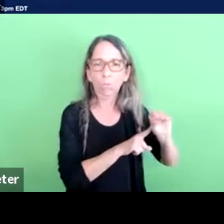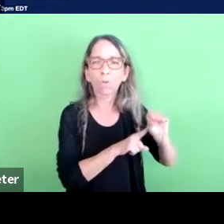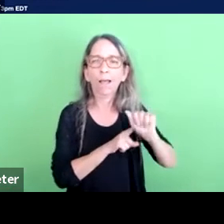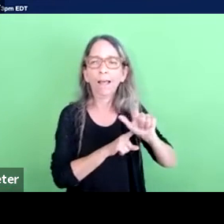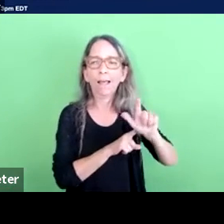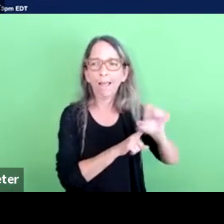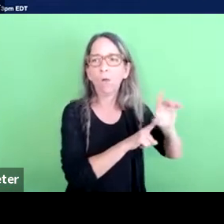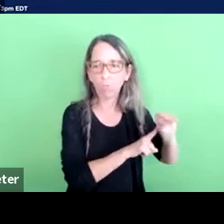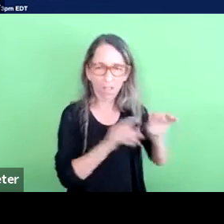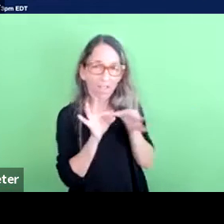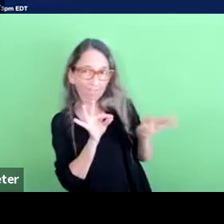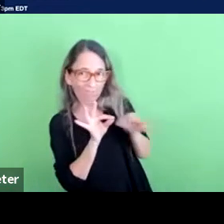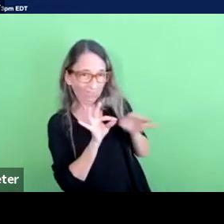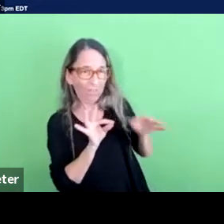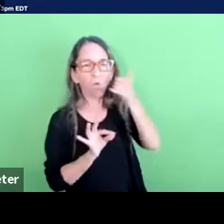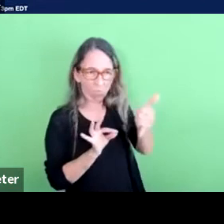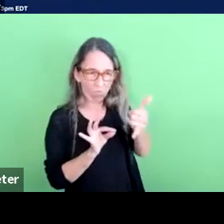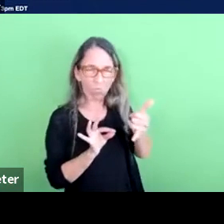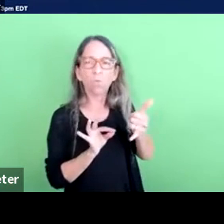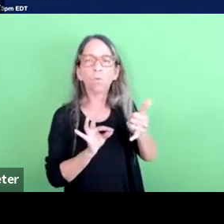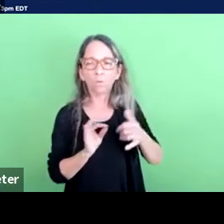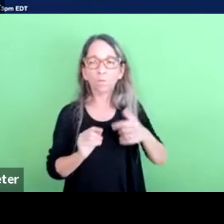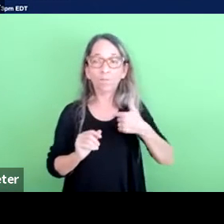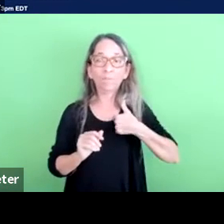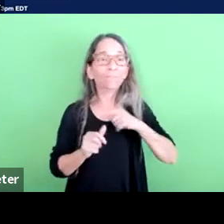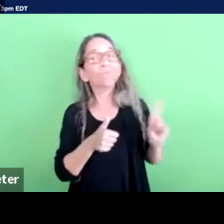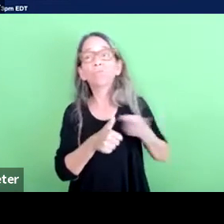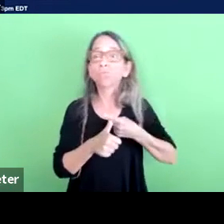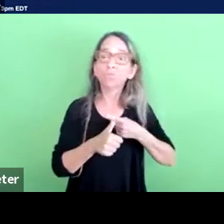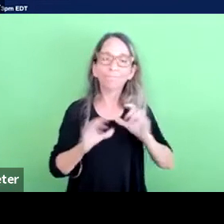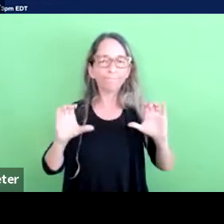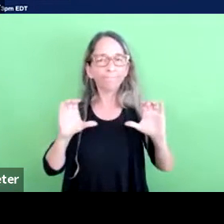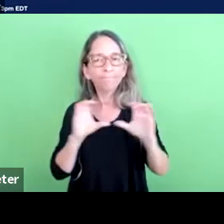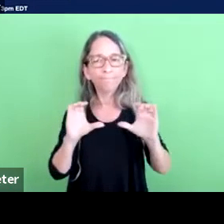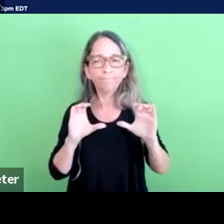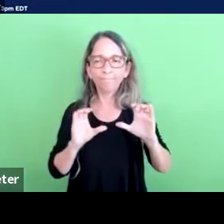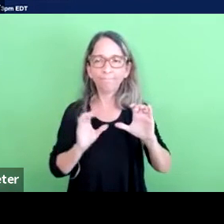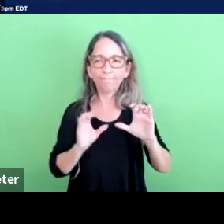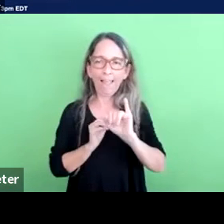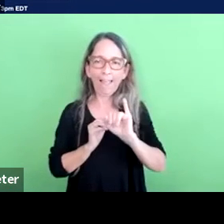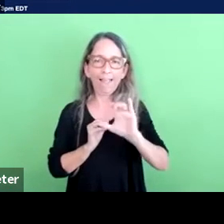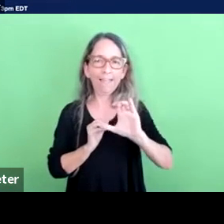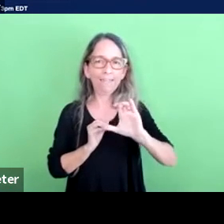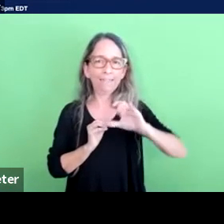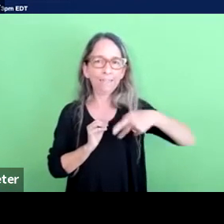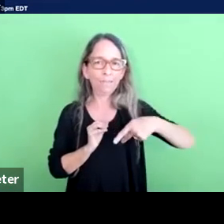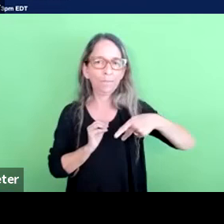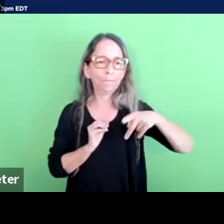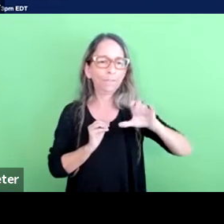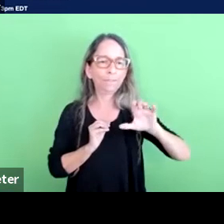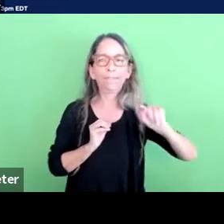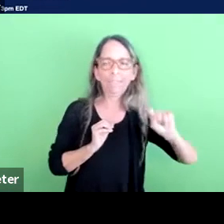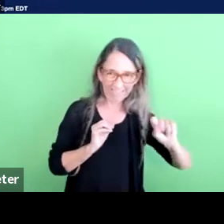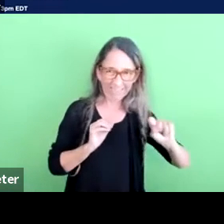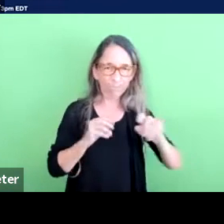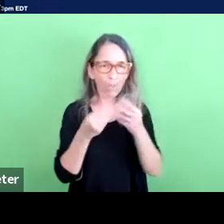provider early middle of last year. So in that regard, I appreciate TDI letting us participate